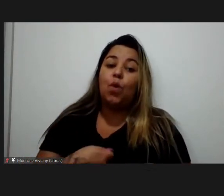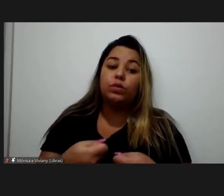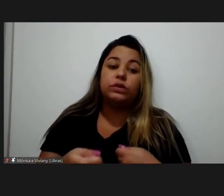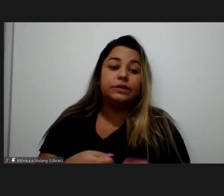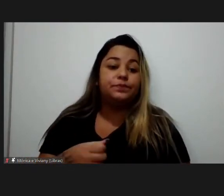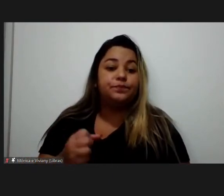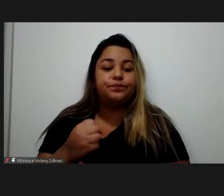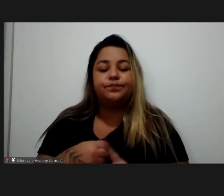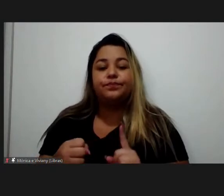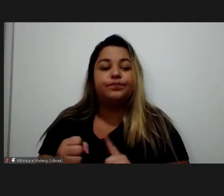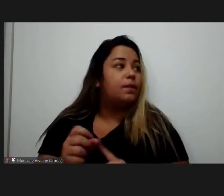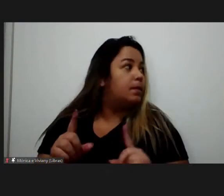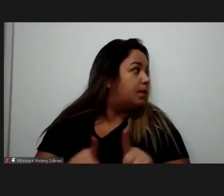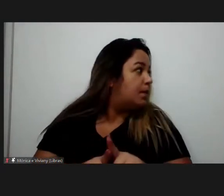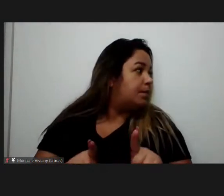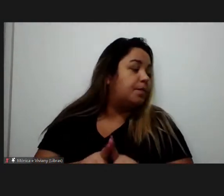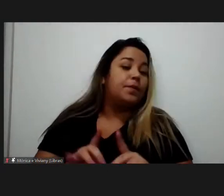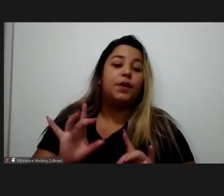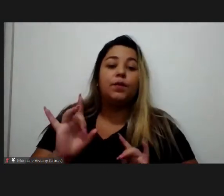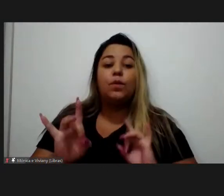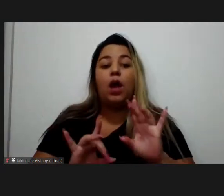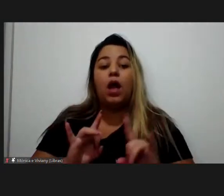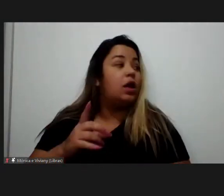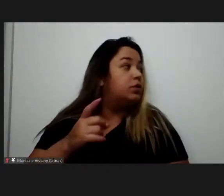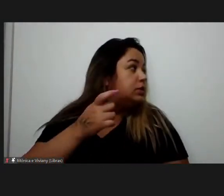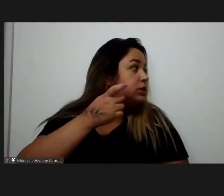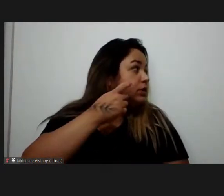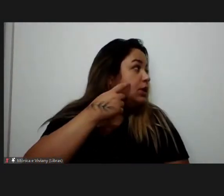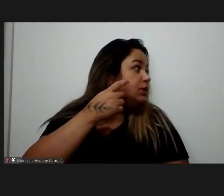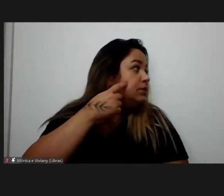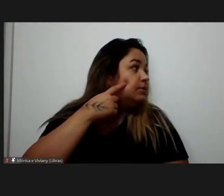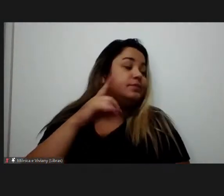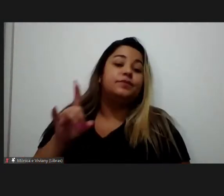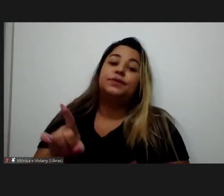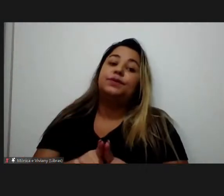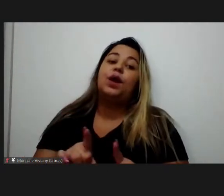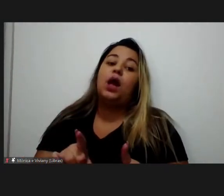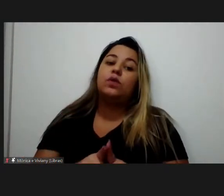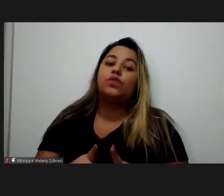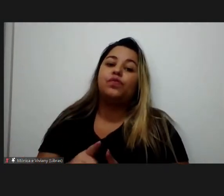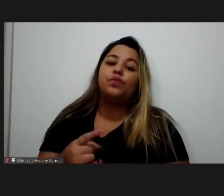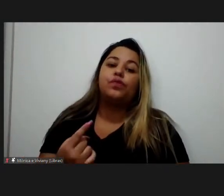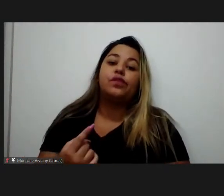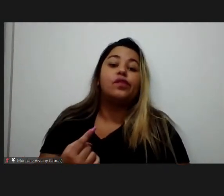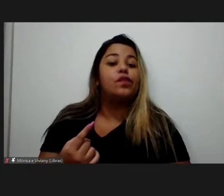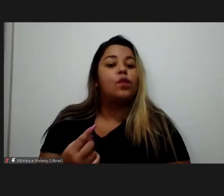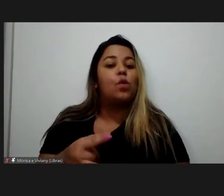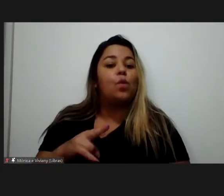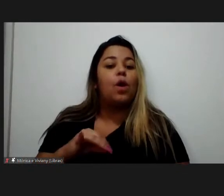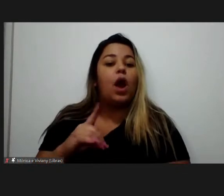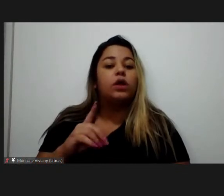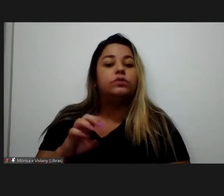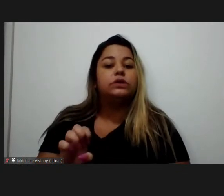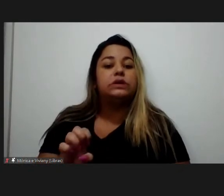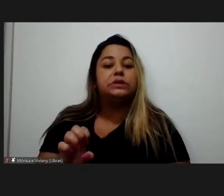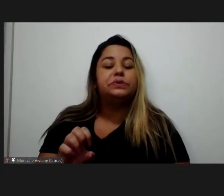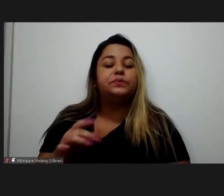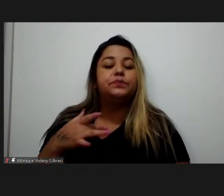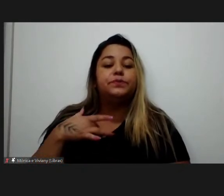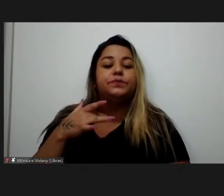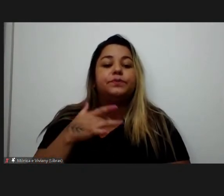to highlight the population control in all areas and in each unit of